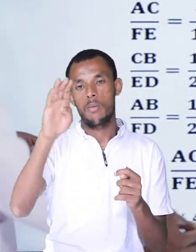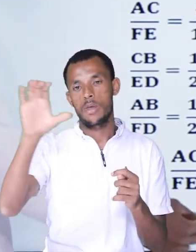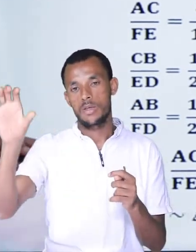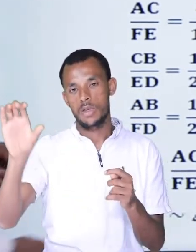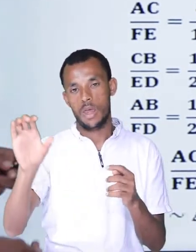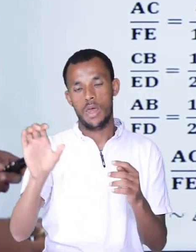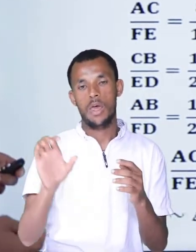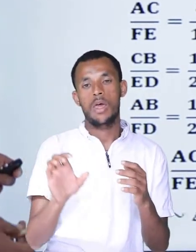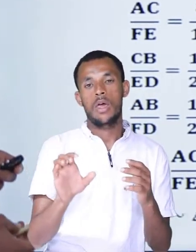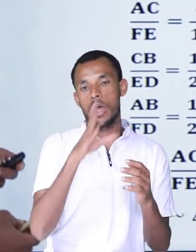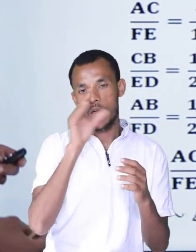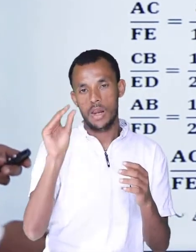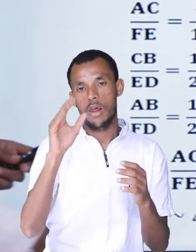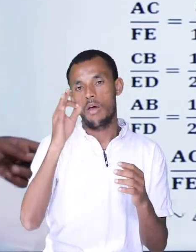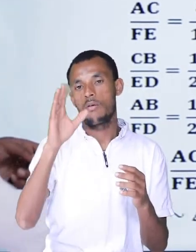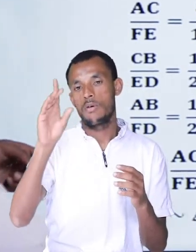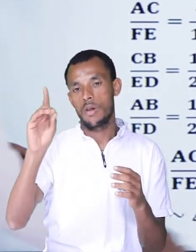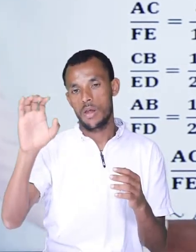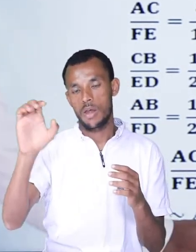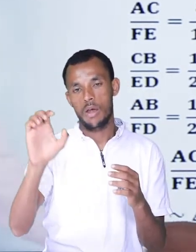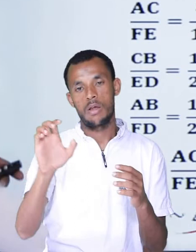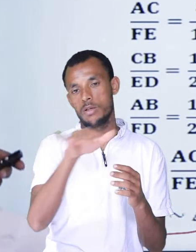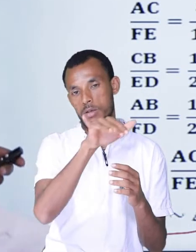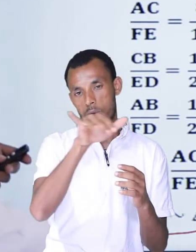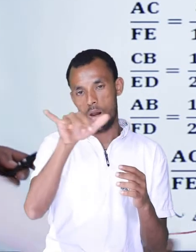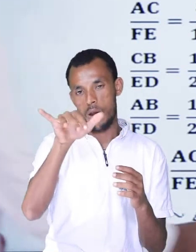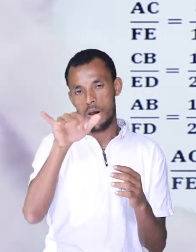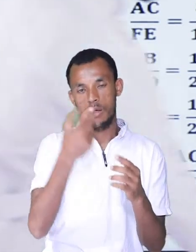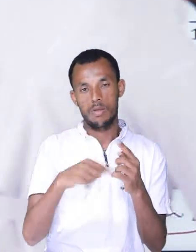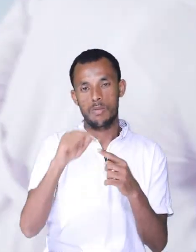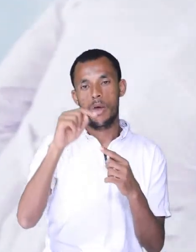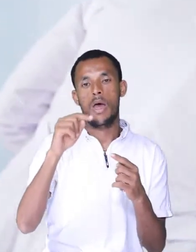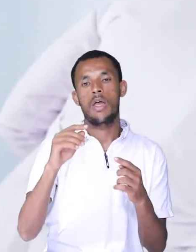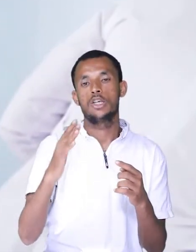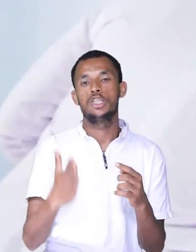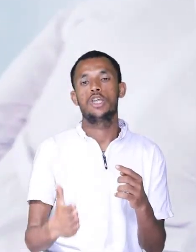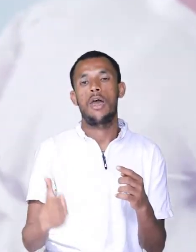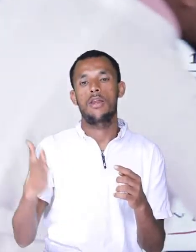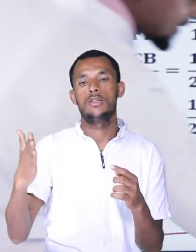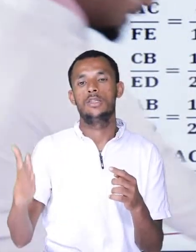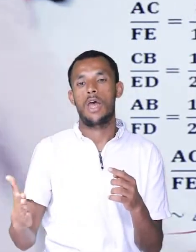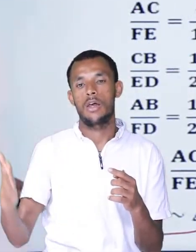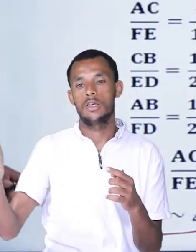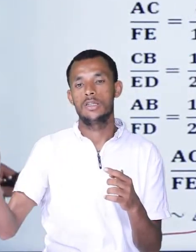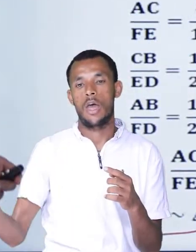to triangle FDE are similar by what? By